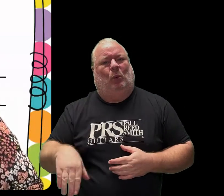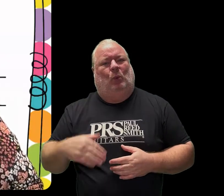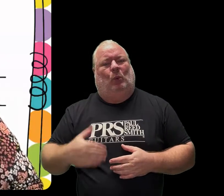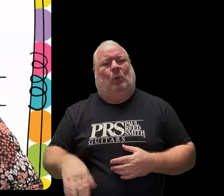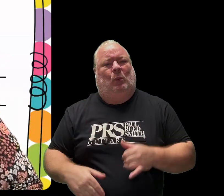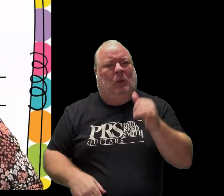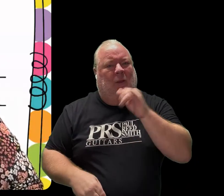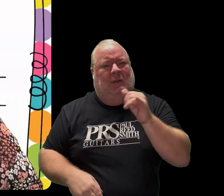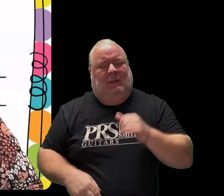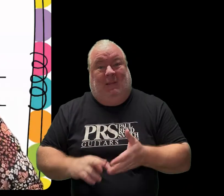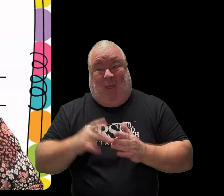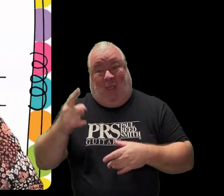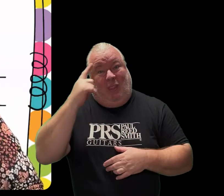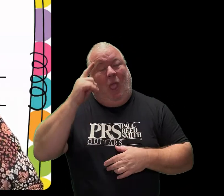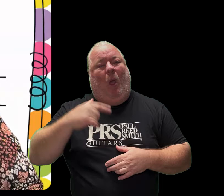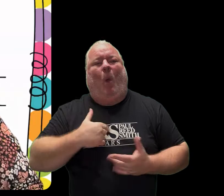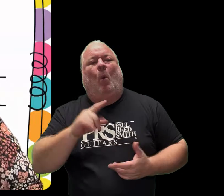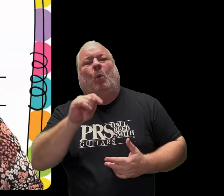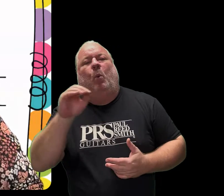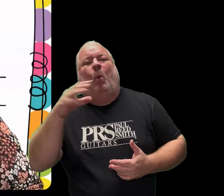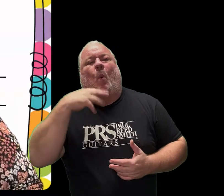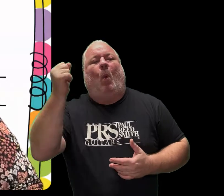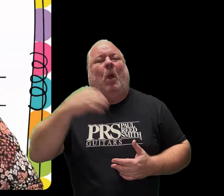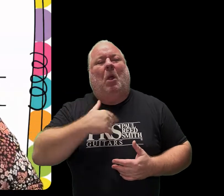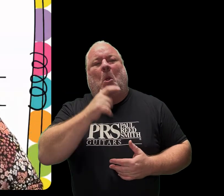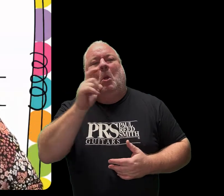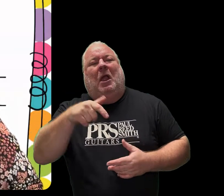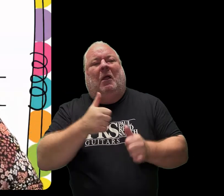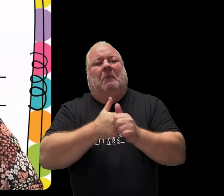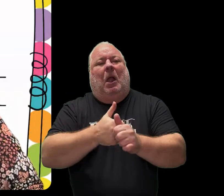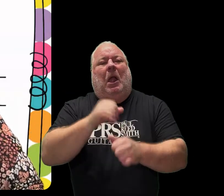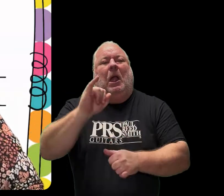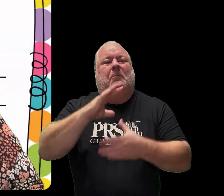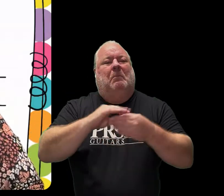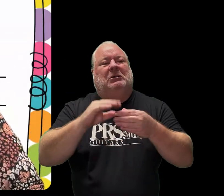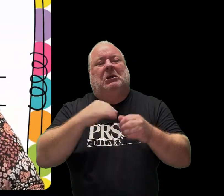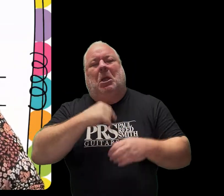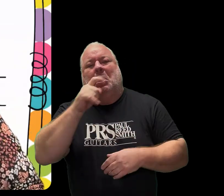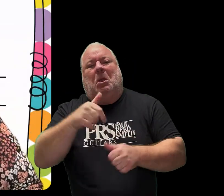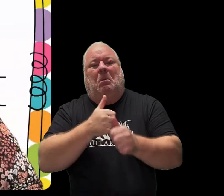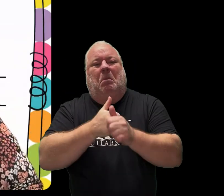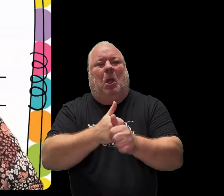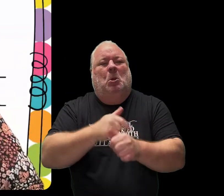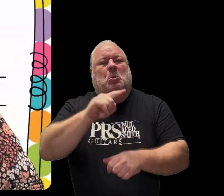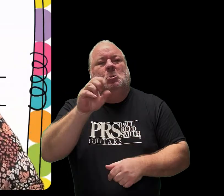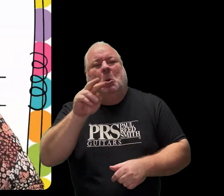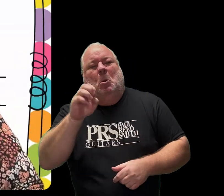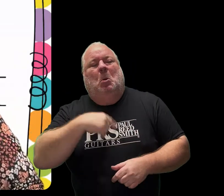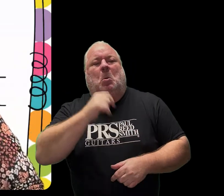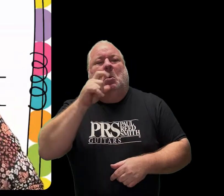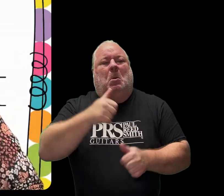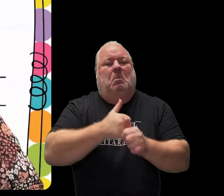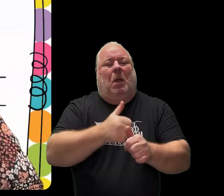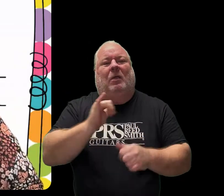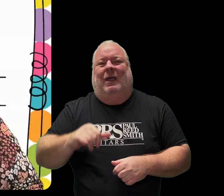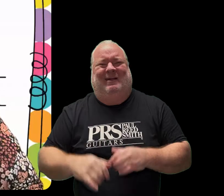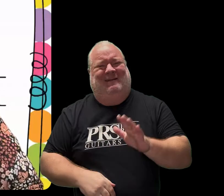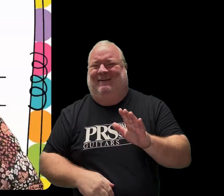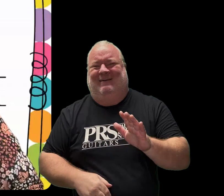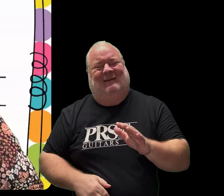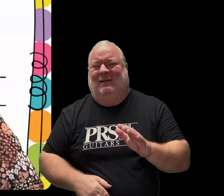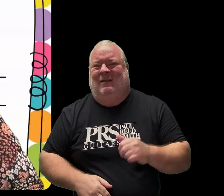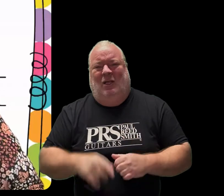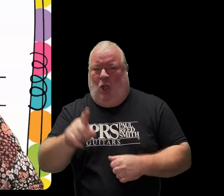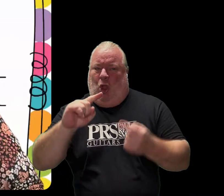I hope that you're also too old to bully and to be mean and to say things that hurt people's